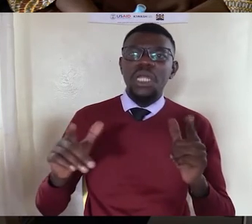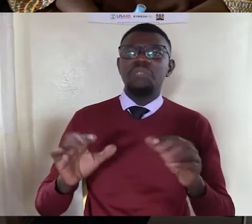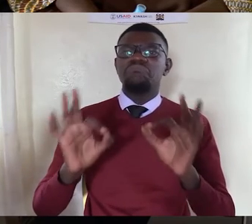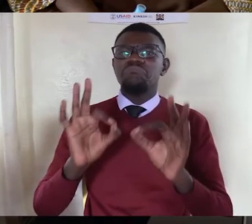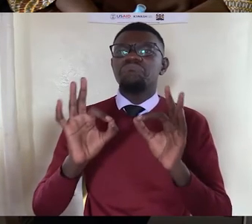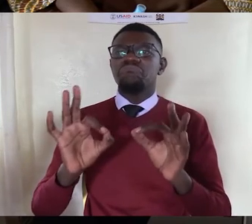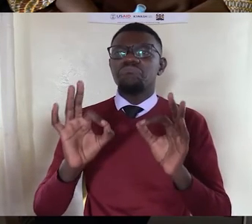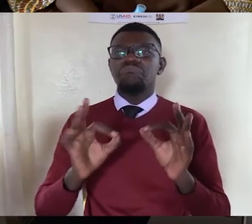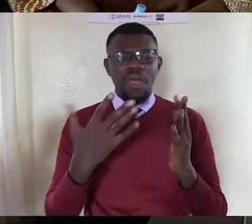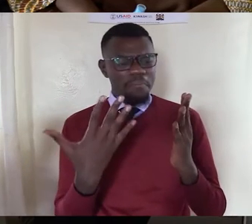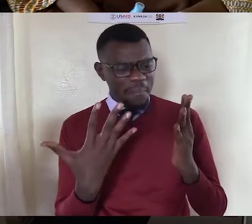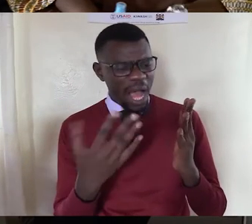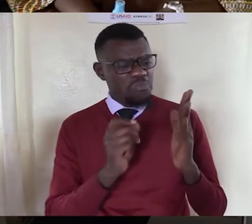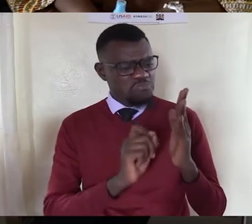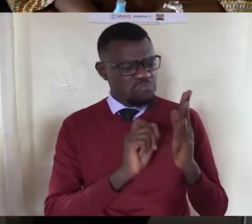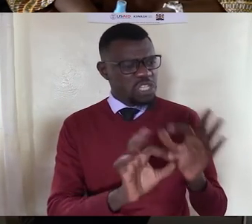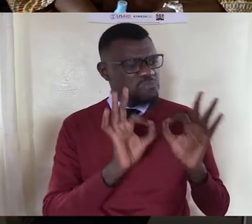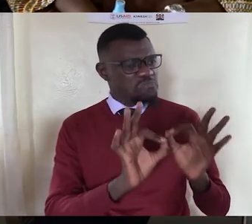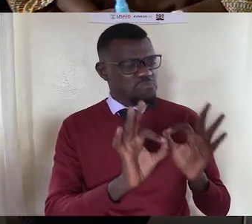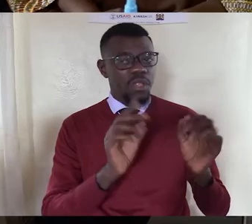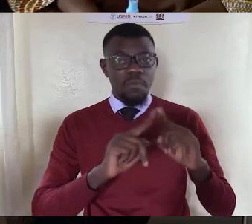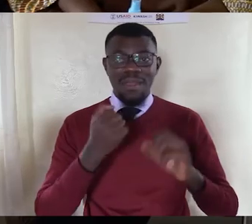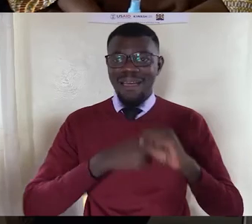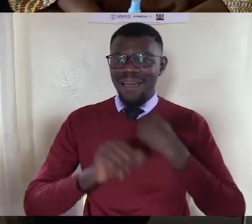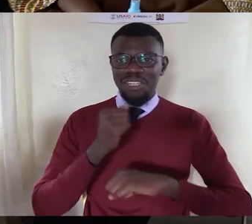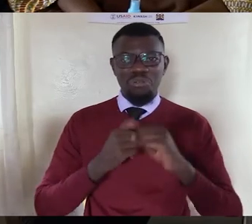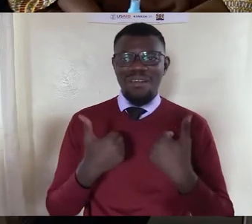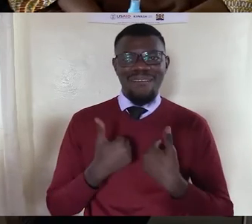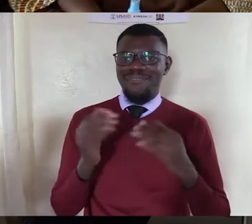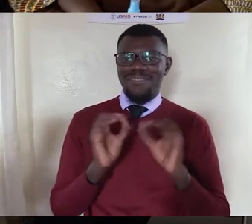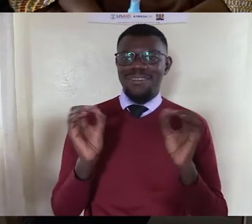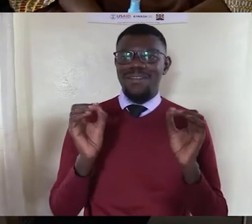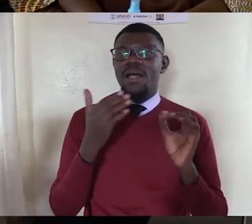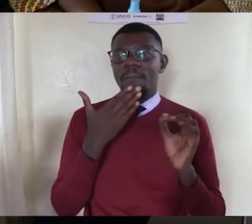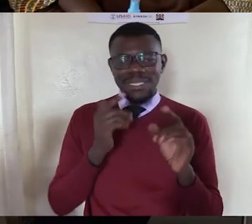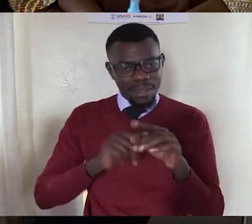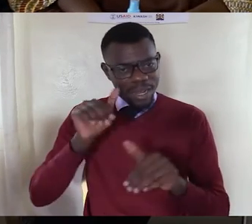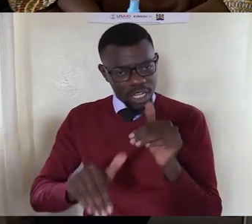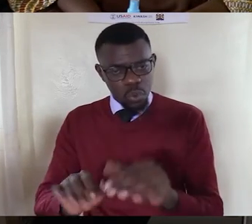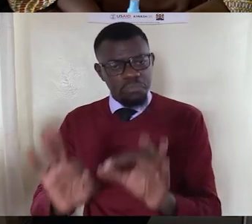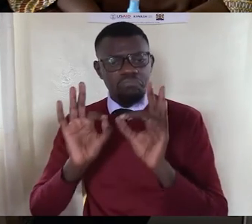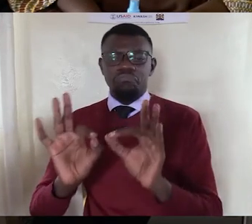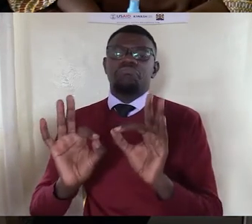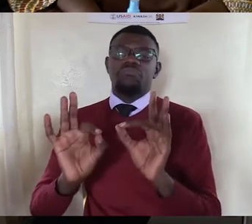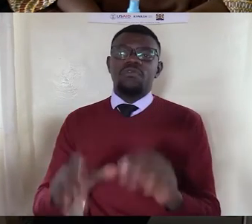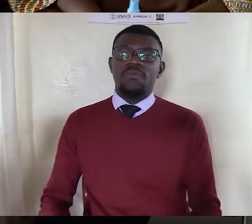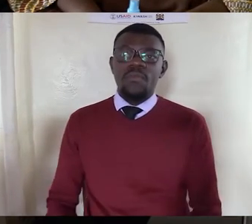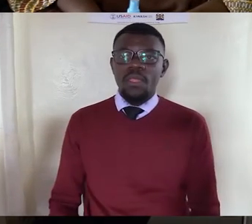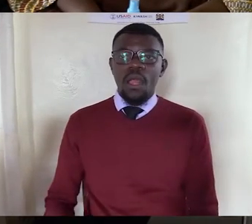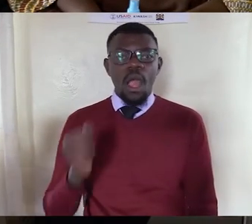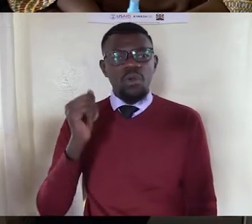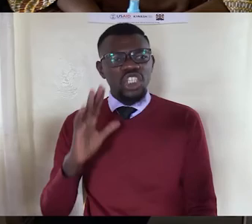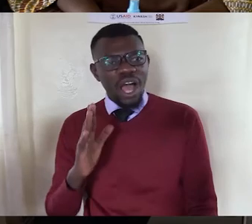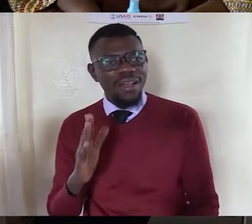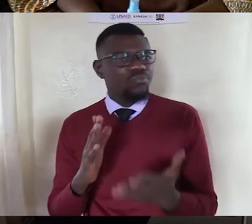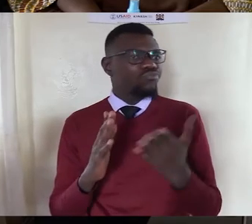in public spaces, that it is action that is actually experienced out there when you go for elections. From the politicians who will be running